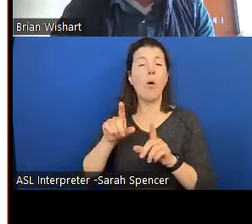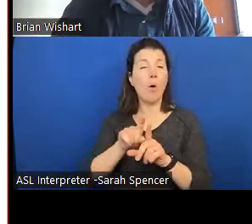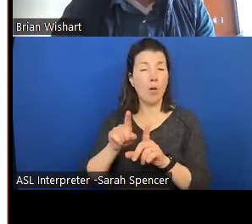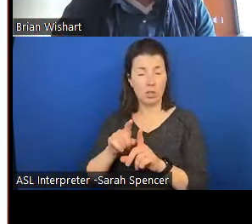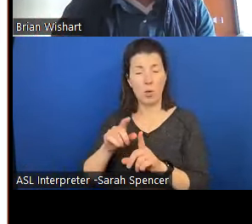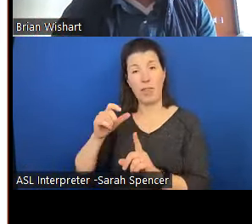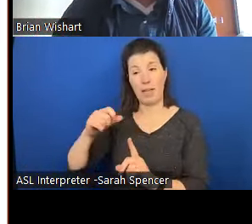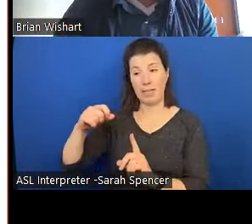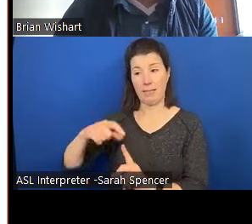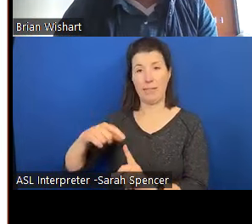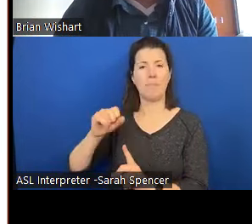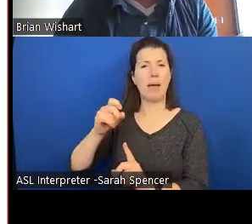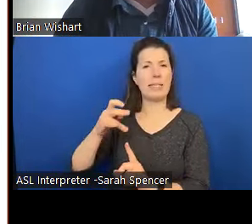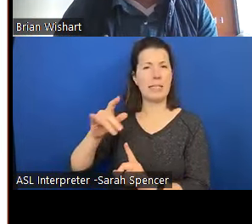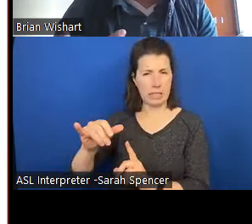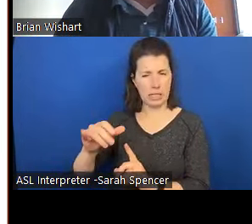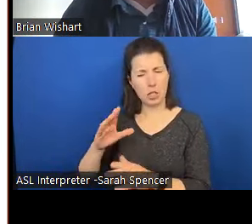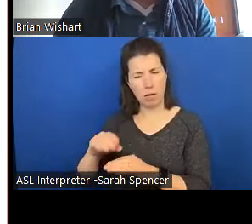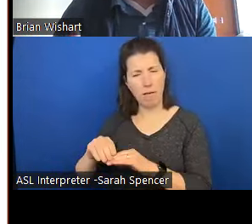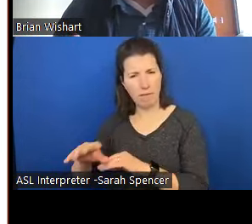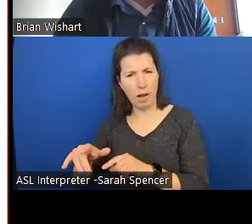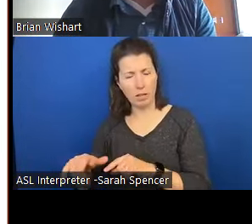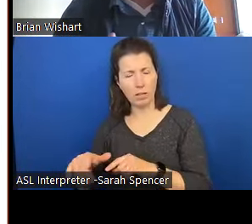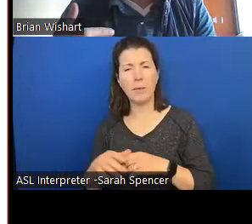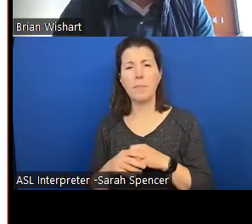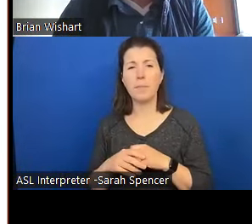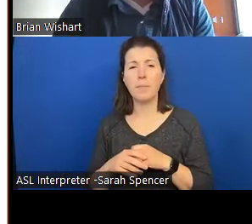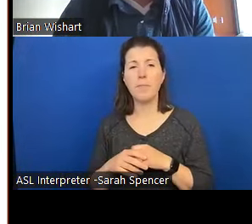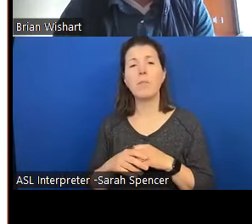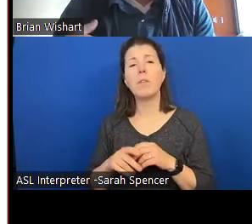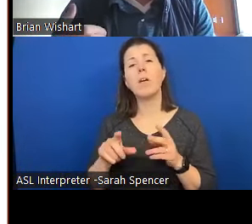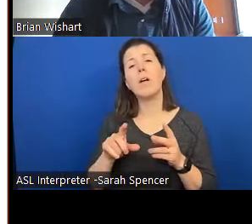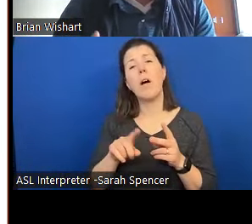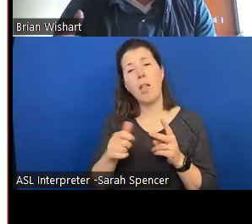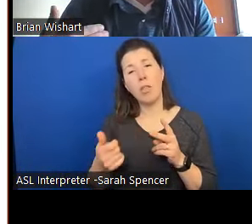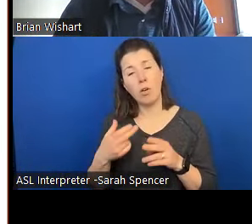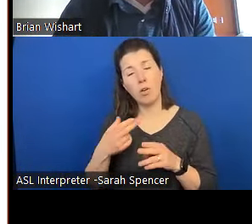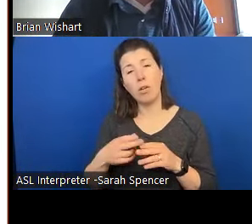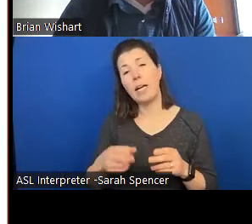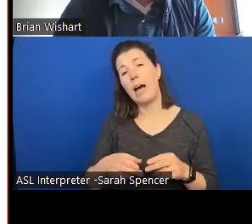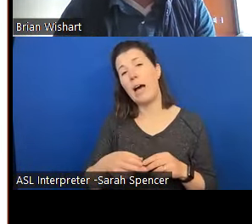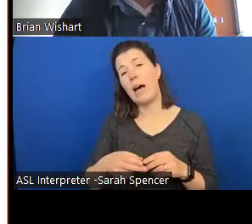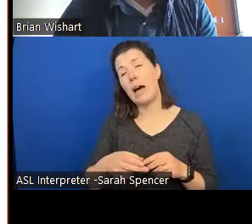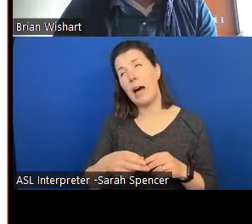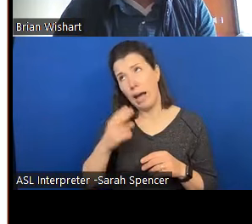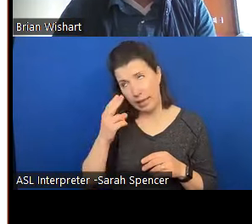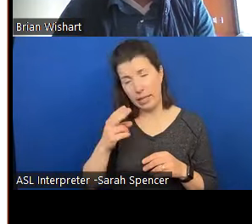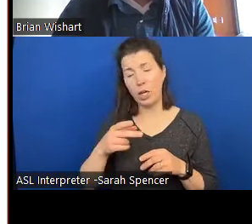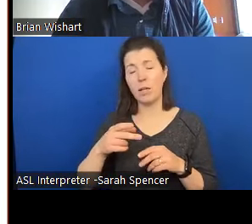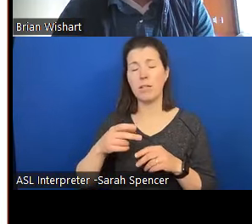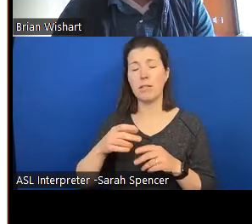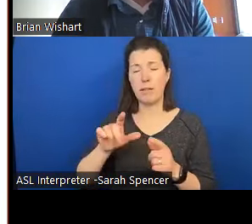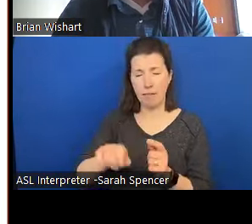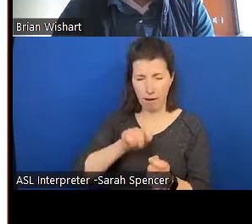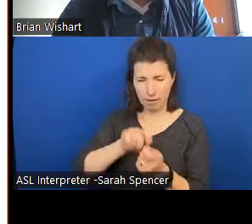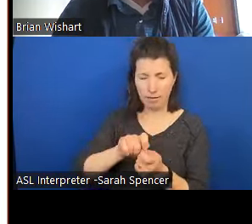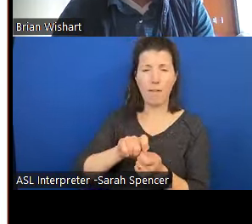somewhat. There are other things. There's something called a highly selective peripheral neurectomy.